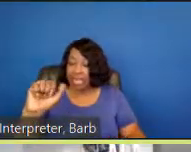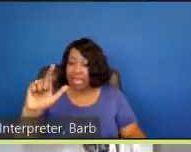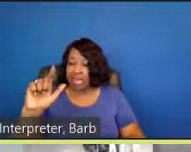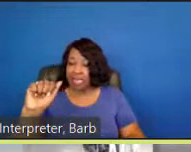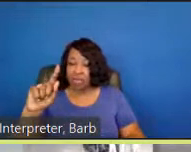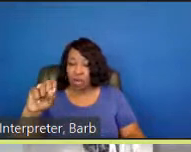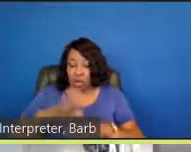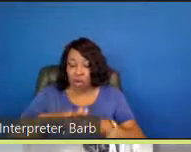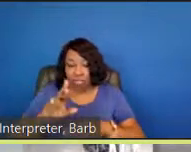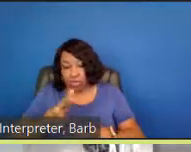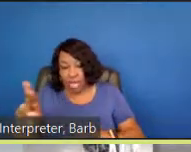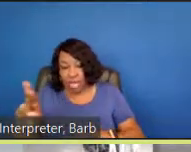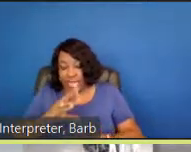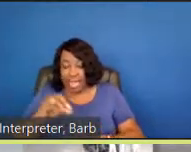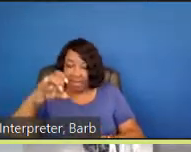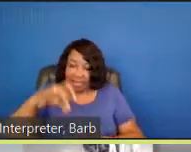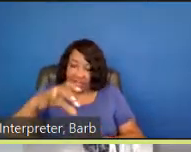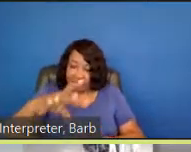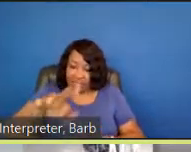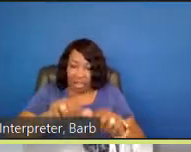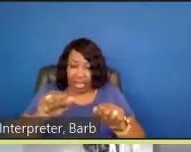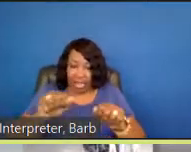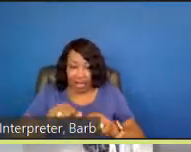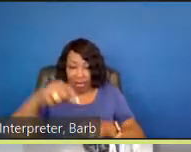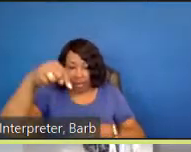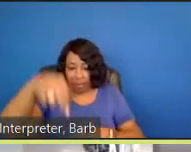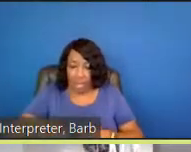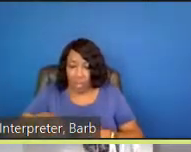and the fare area down below.